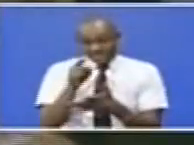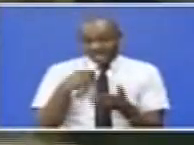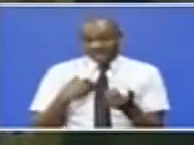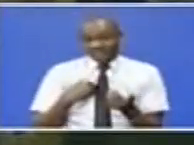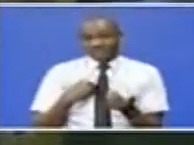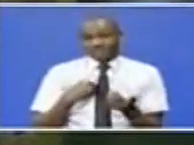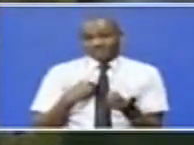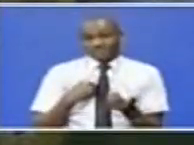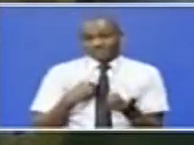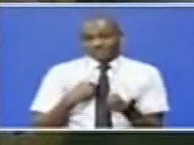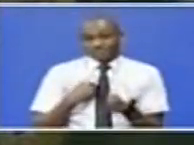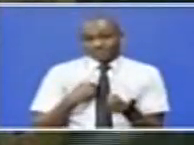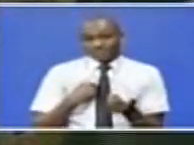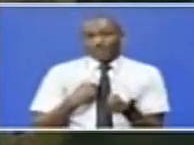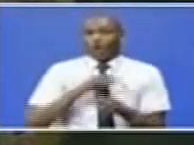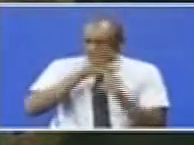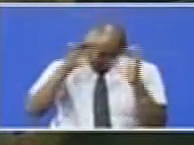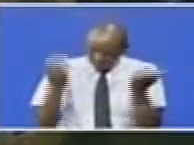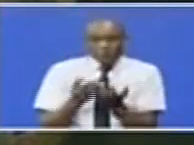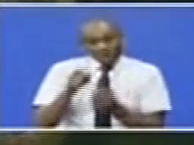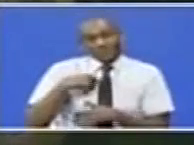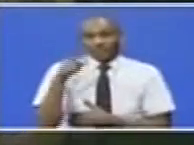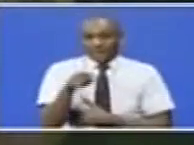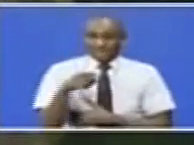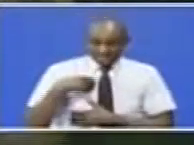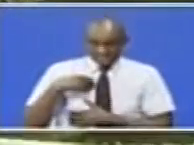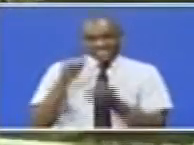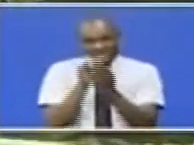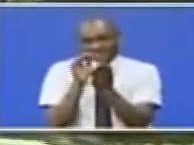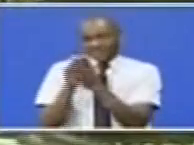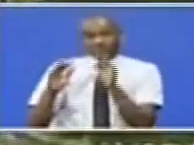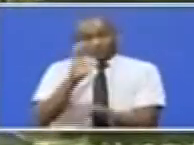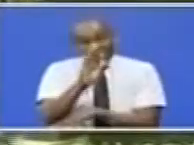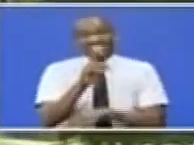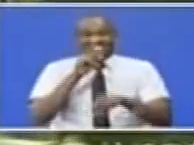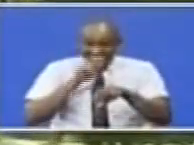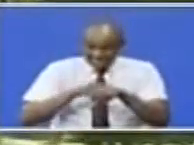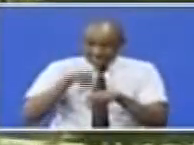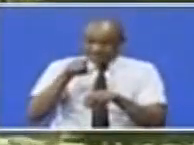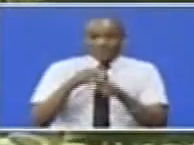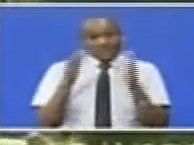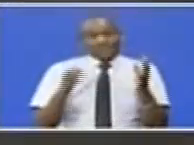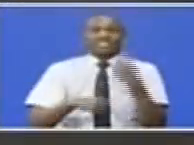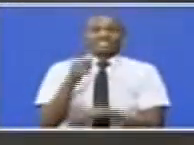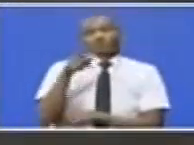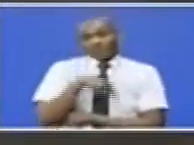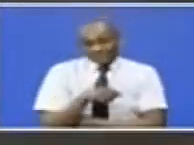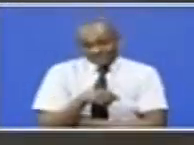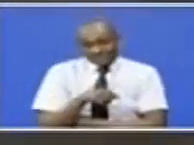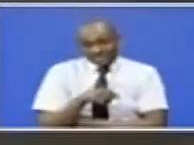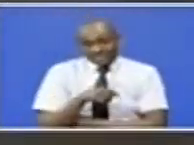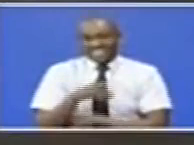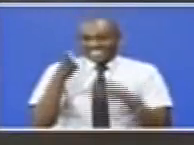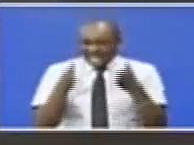fingerlings from all over the world. They put them in their ponds, and the moment they become big, they sell them to us. So nowadays we